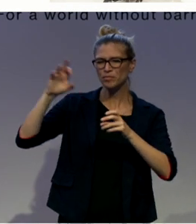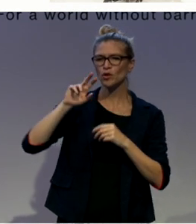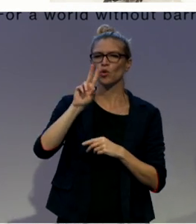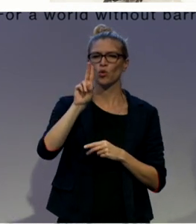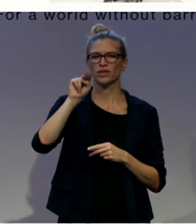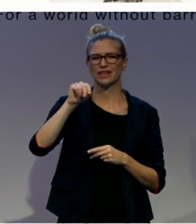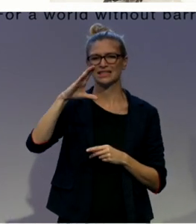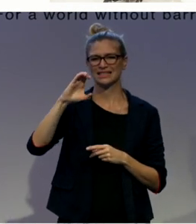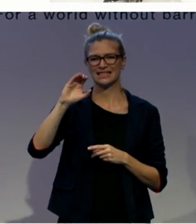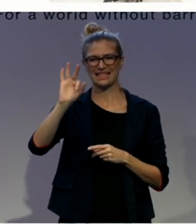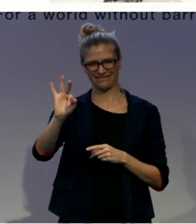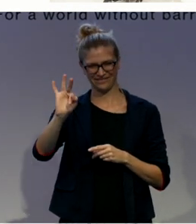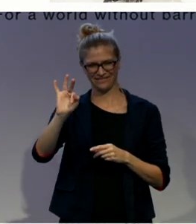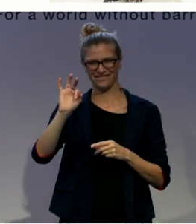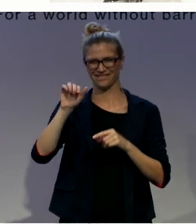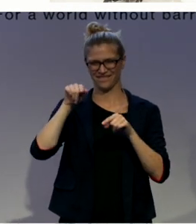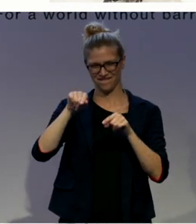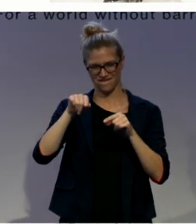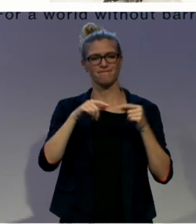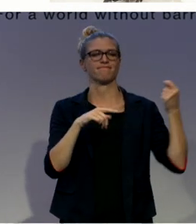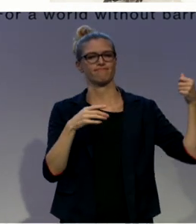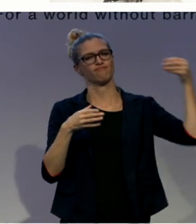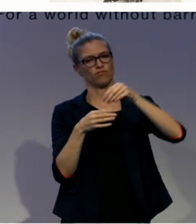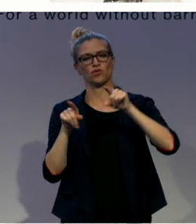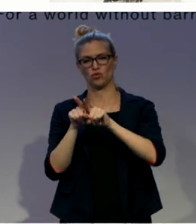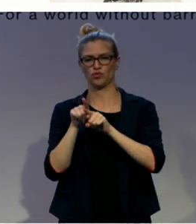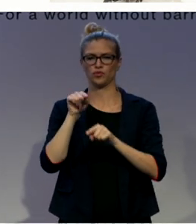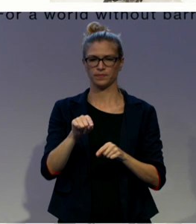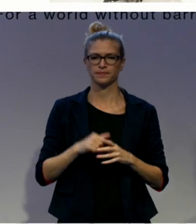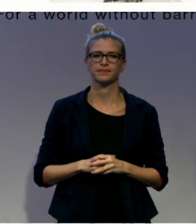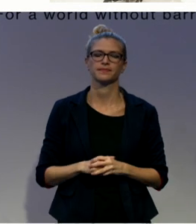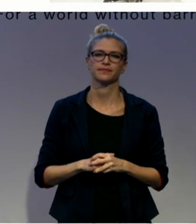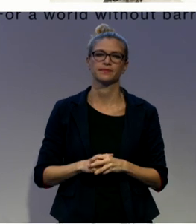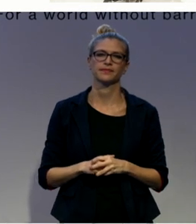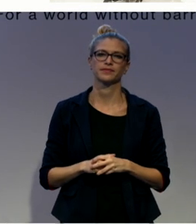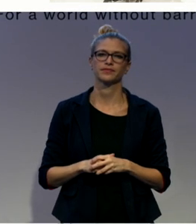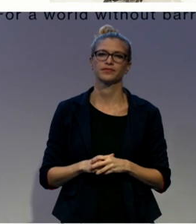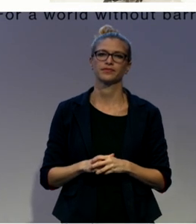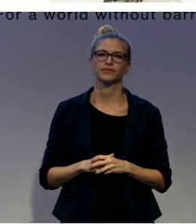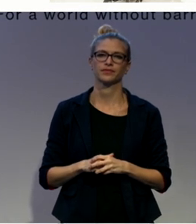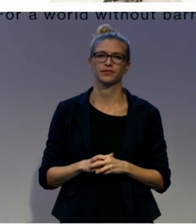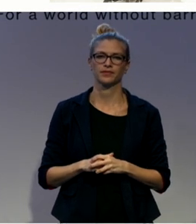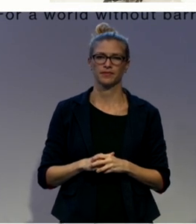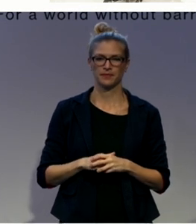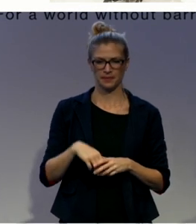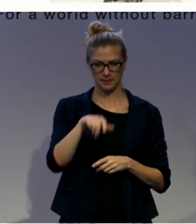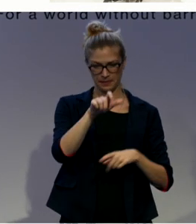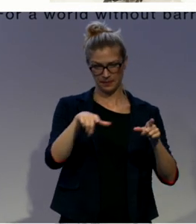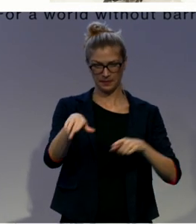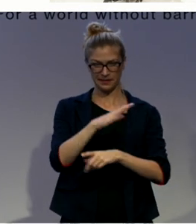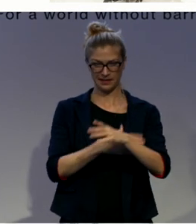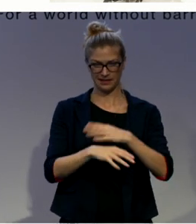project? Based on our research is that the situations of people with disabilities have a